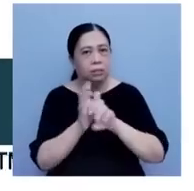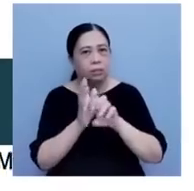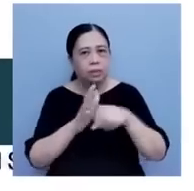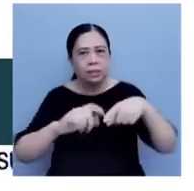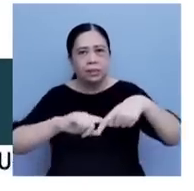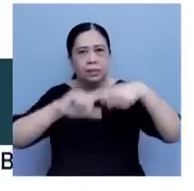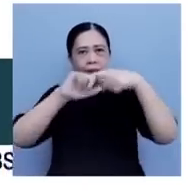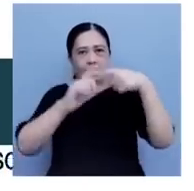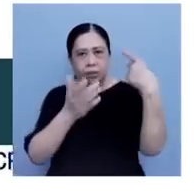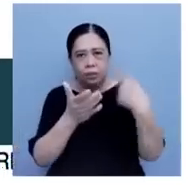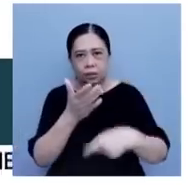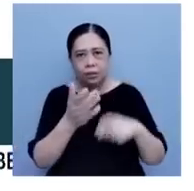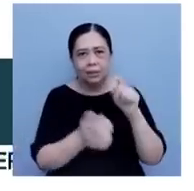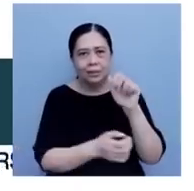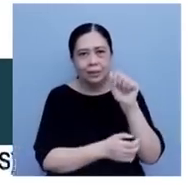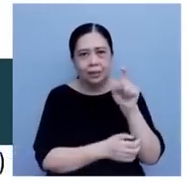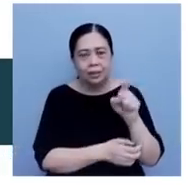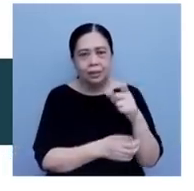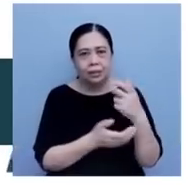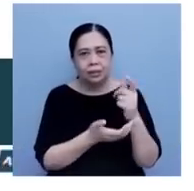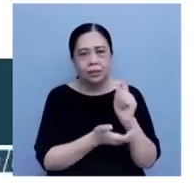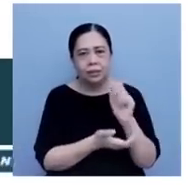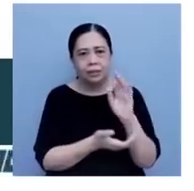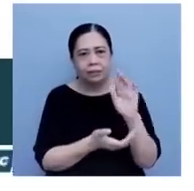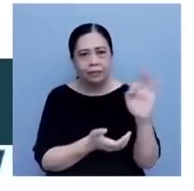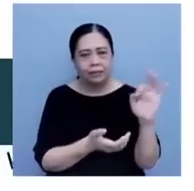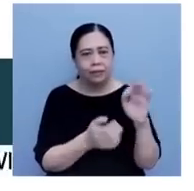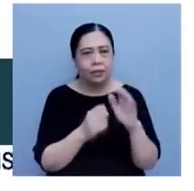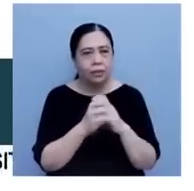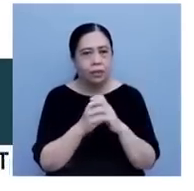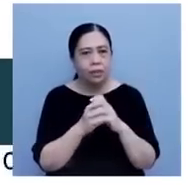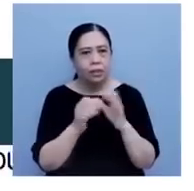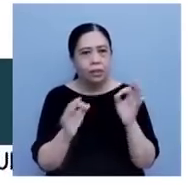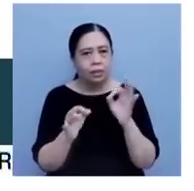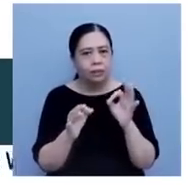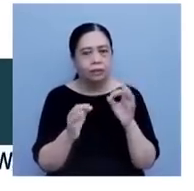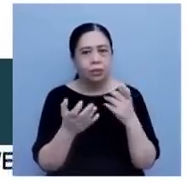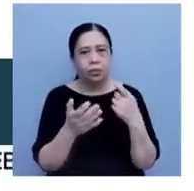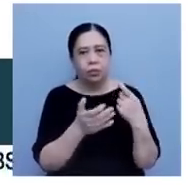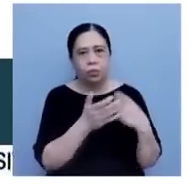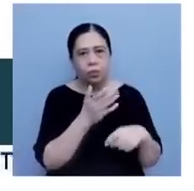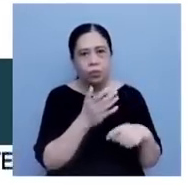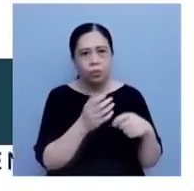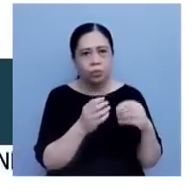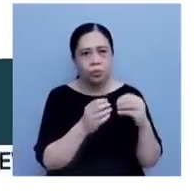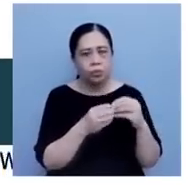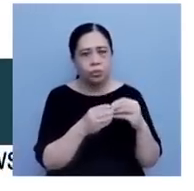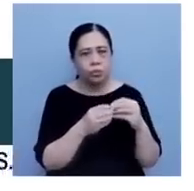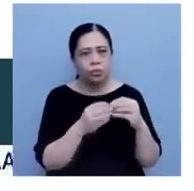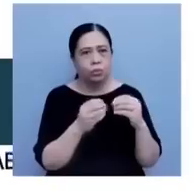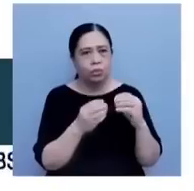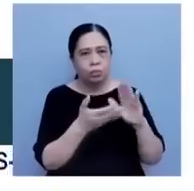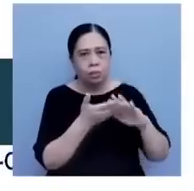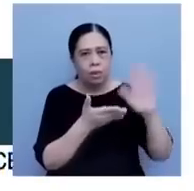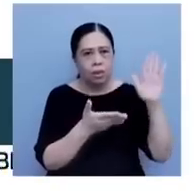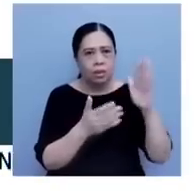if in case landed costs would be greater than